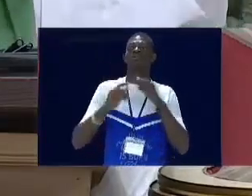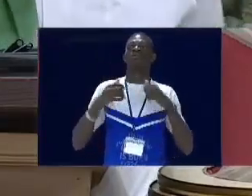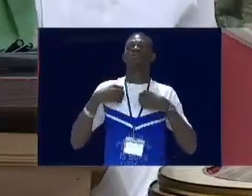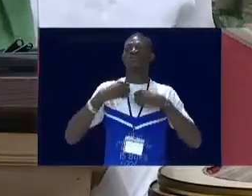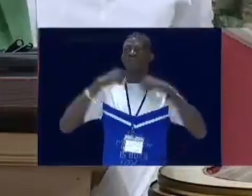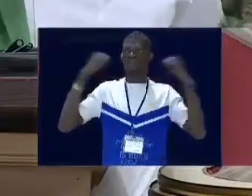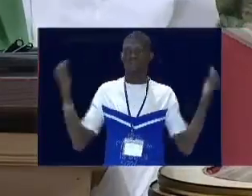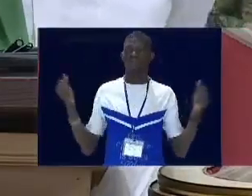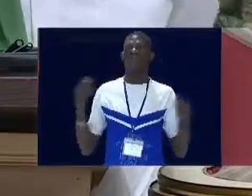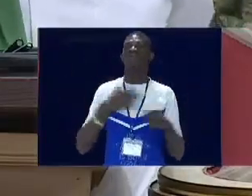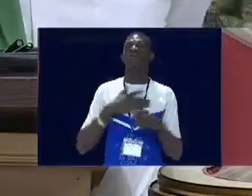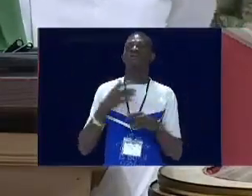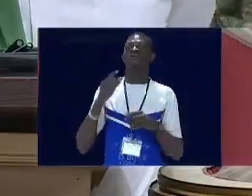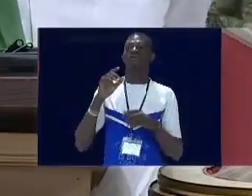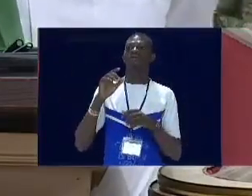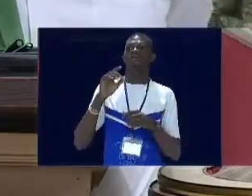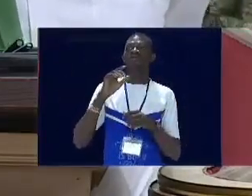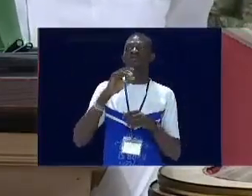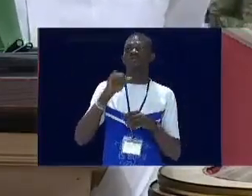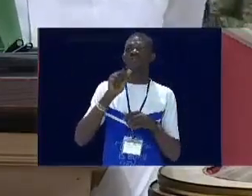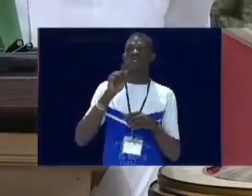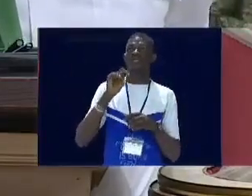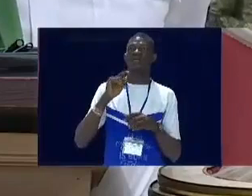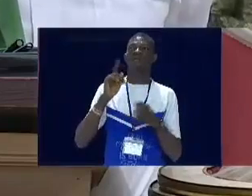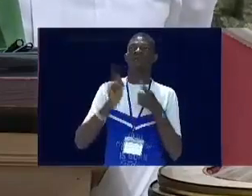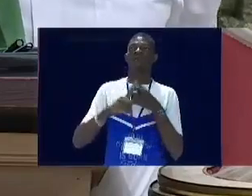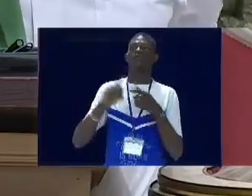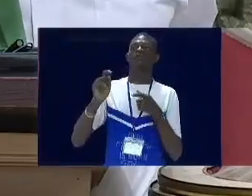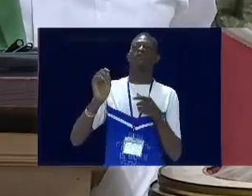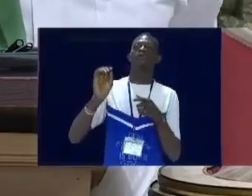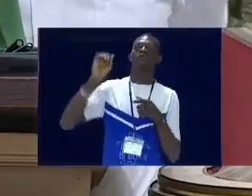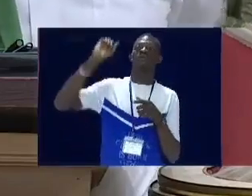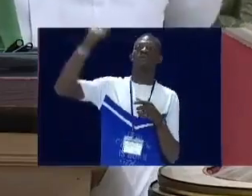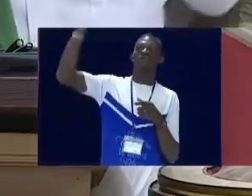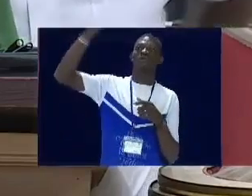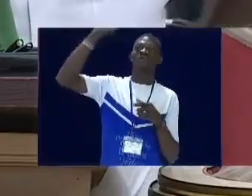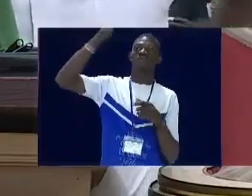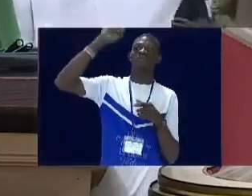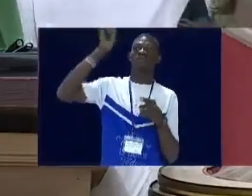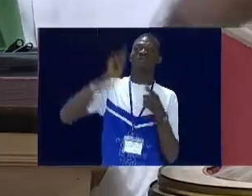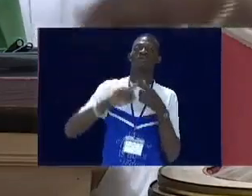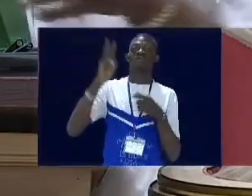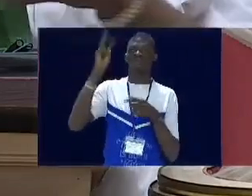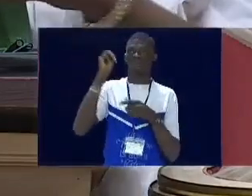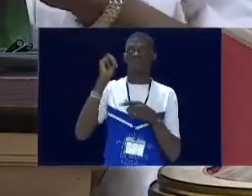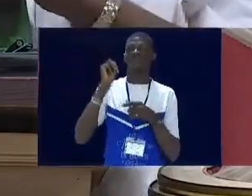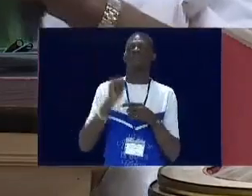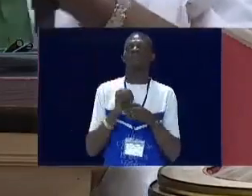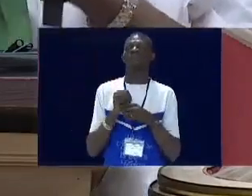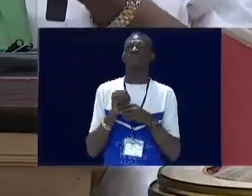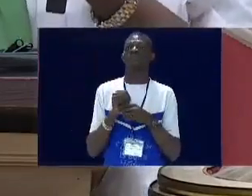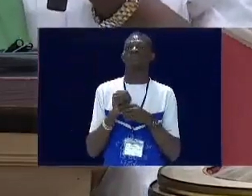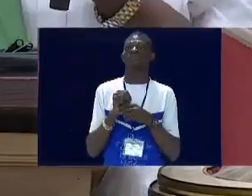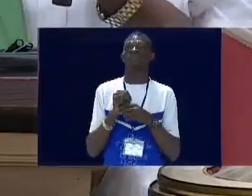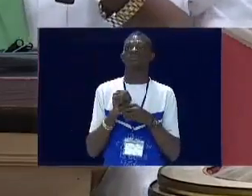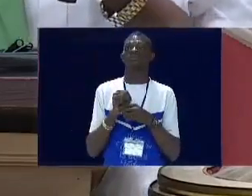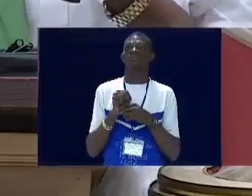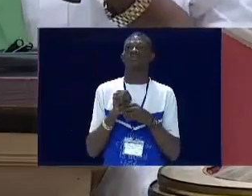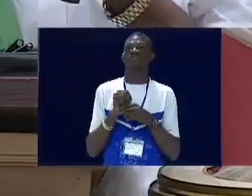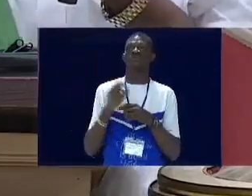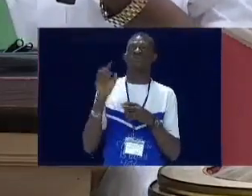mi. To lift it up to him. Kin wa na soke si ohun. While